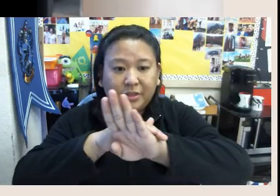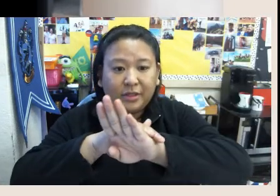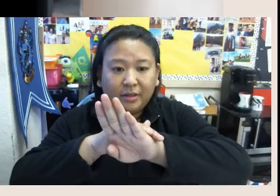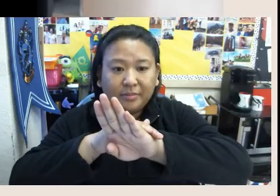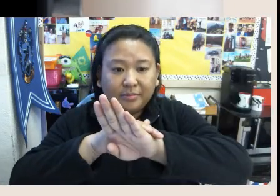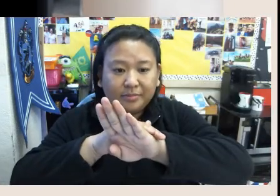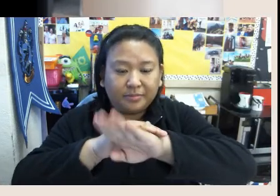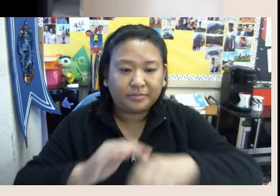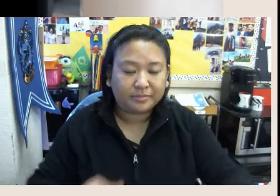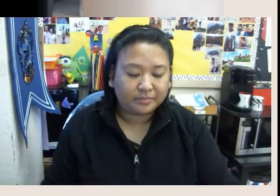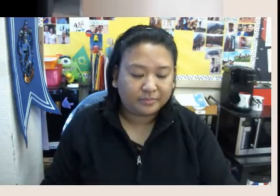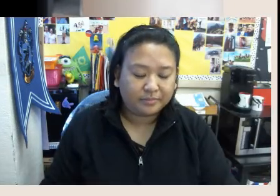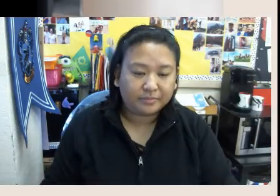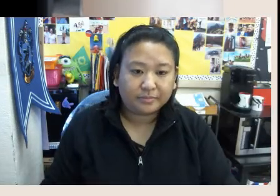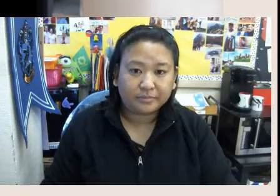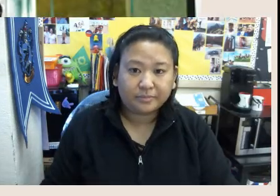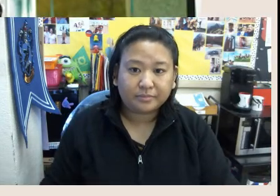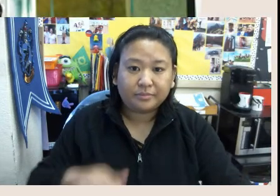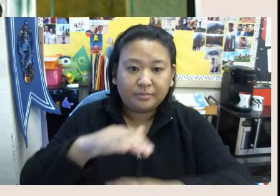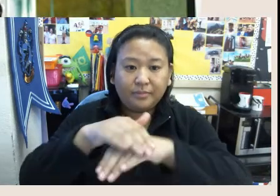To enter.